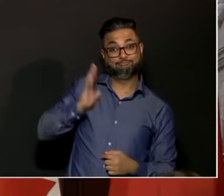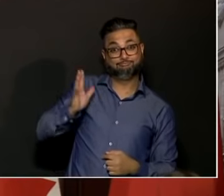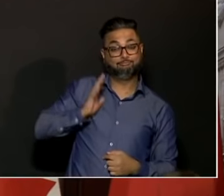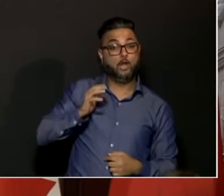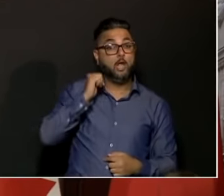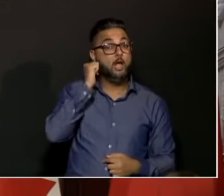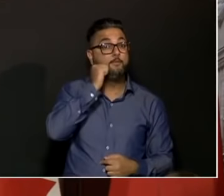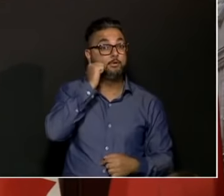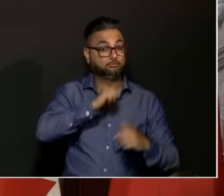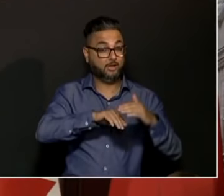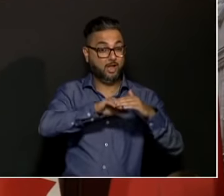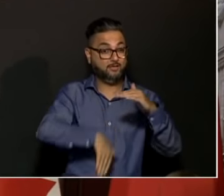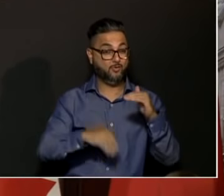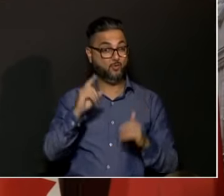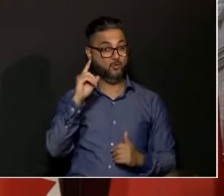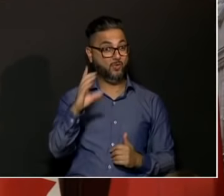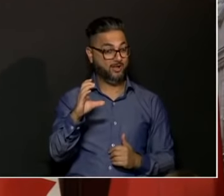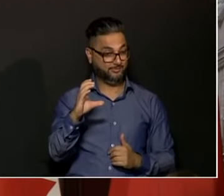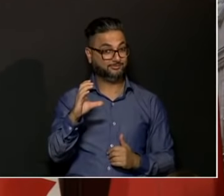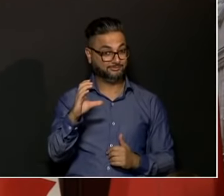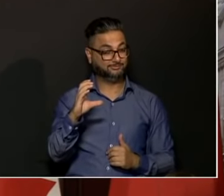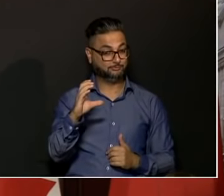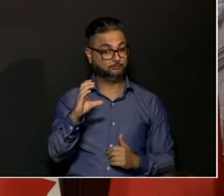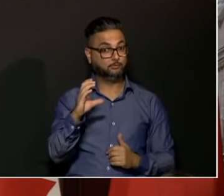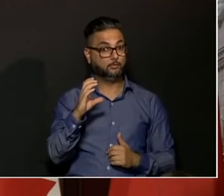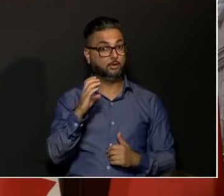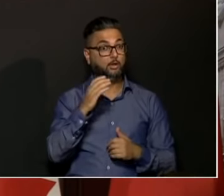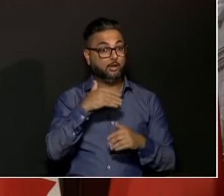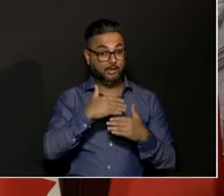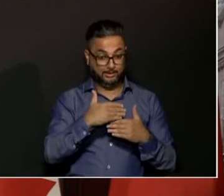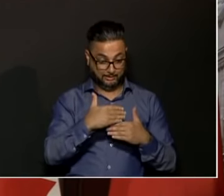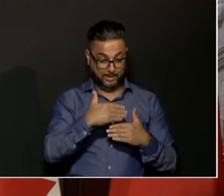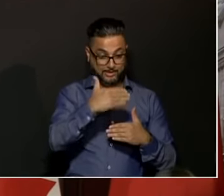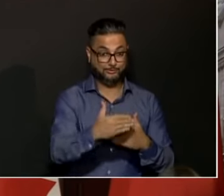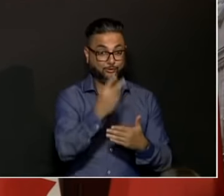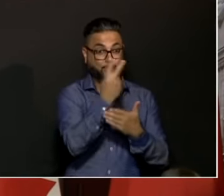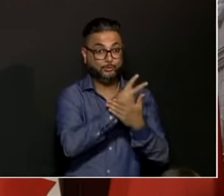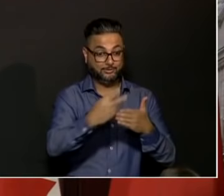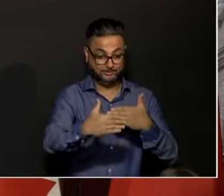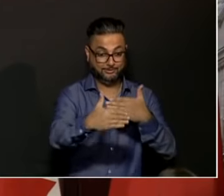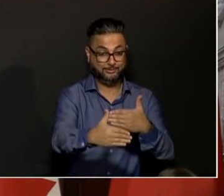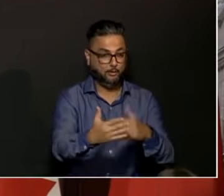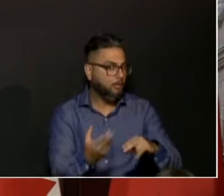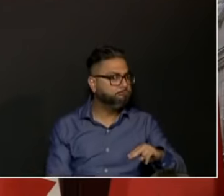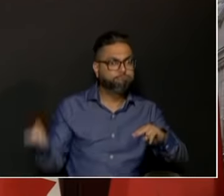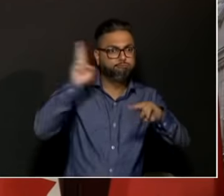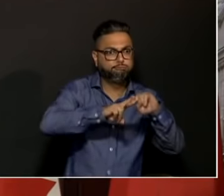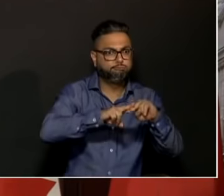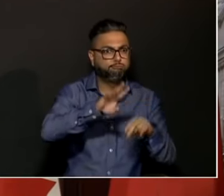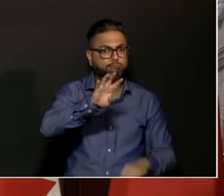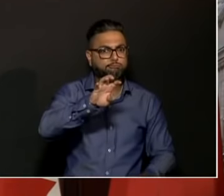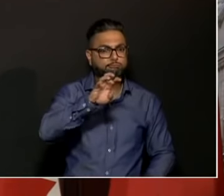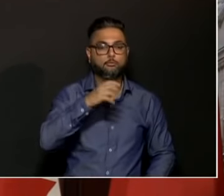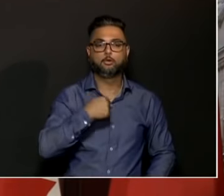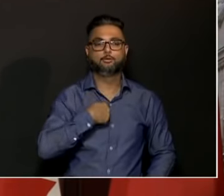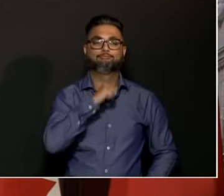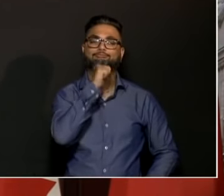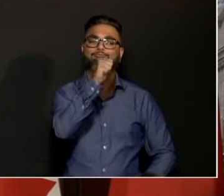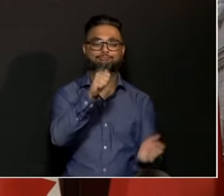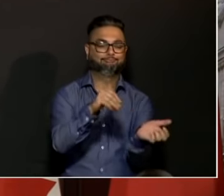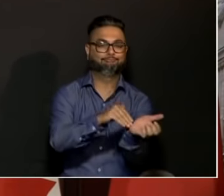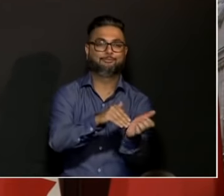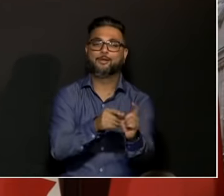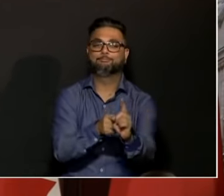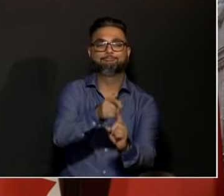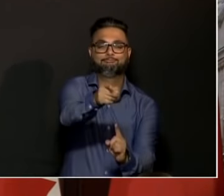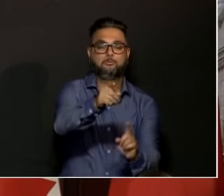with a two-week span jump up over 400 cases, I'm not a medical professional. I'll let the Chief Medical Officer